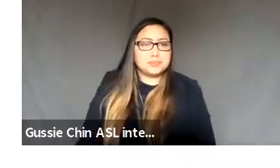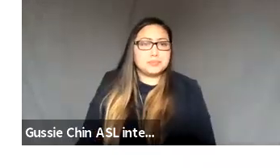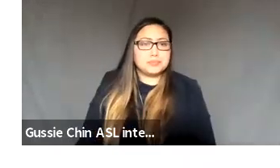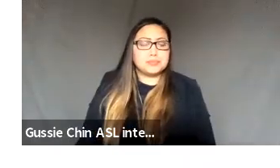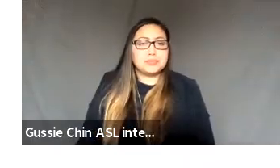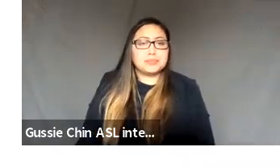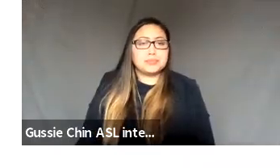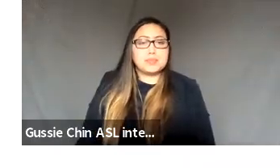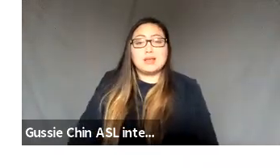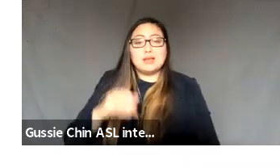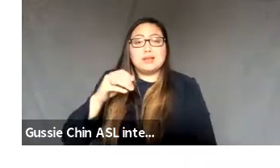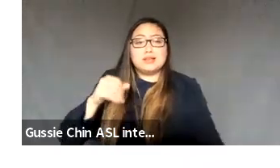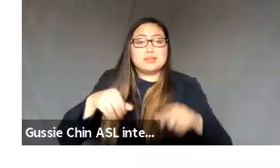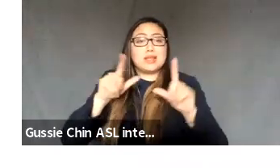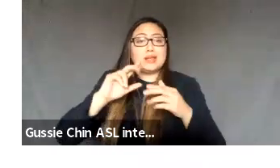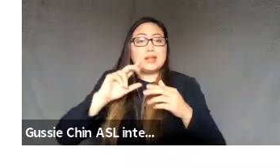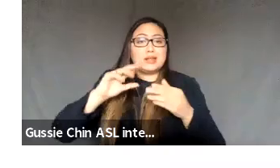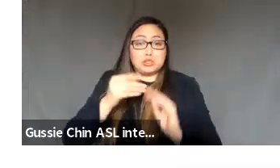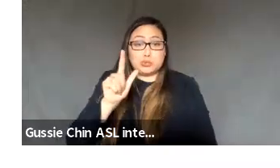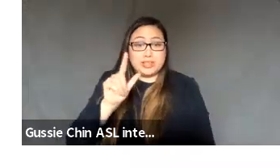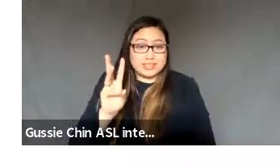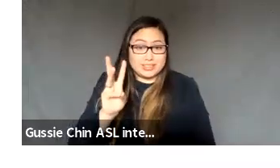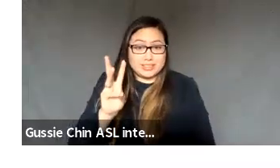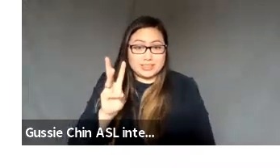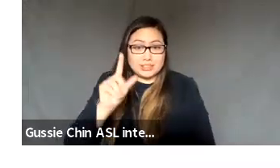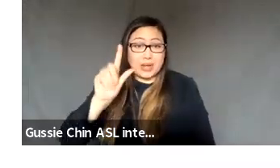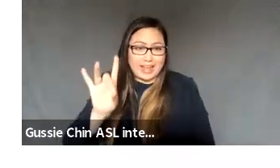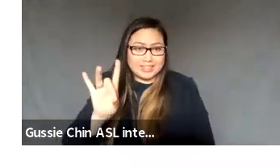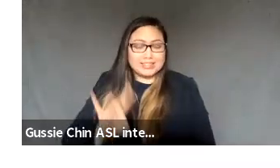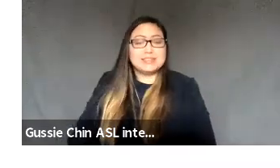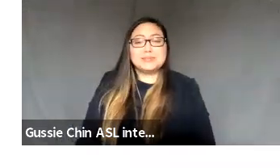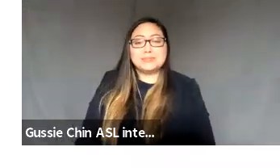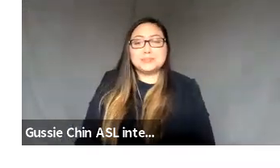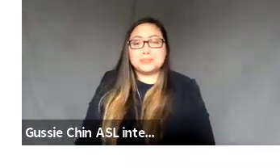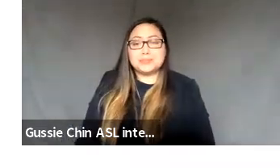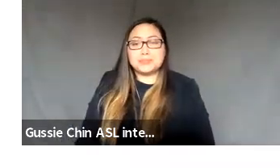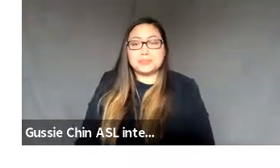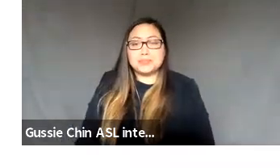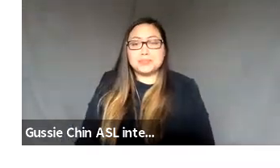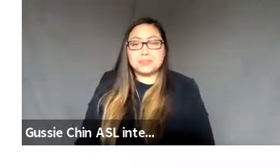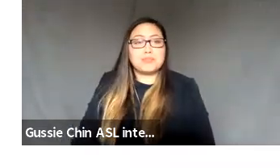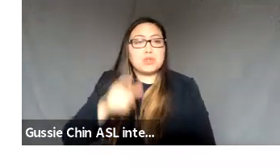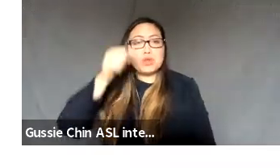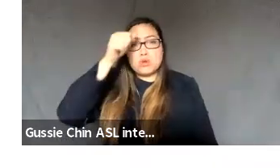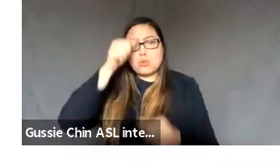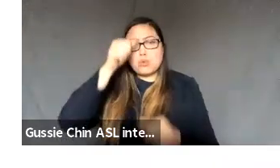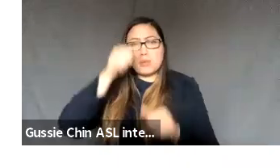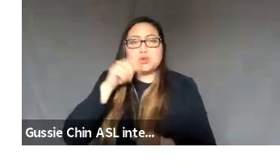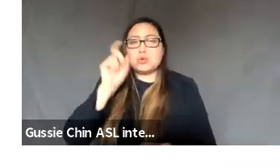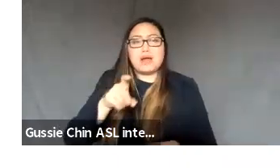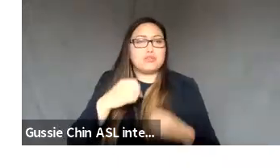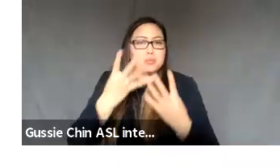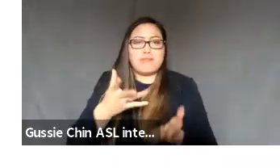Slide number 28 is talking about new construction and where access is required. Remember, you don't have to provide